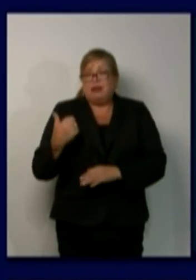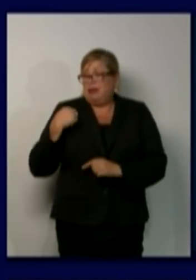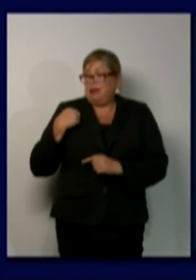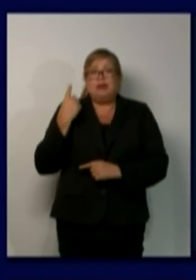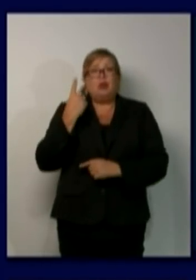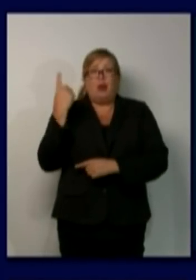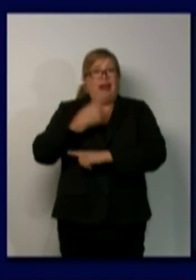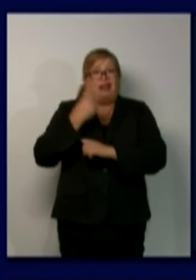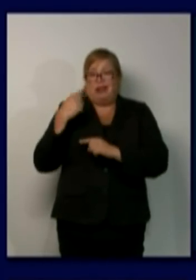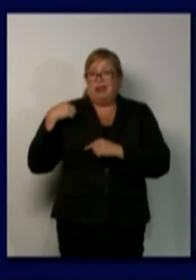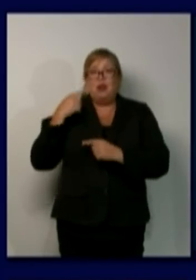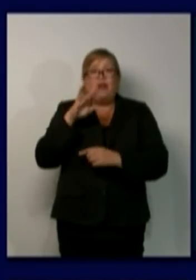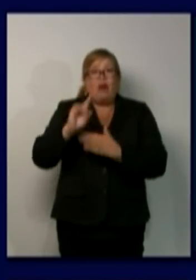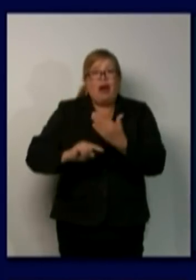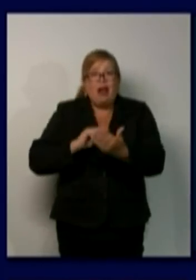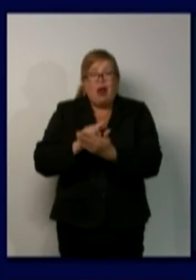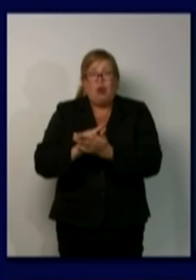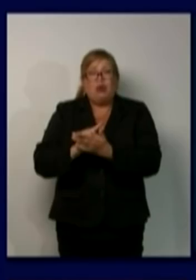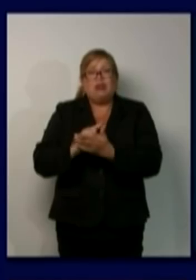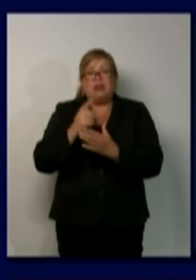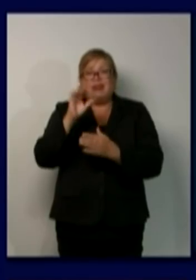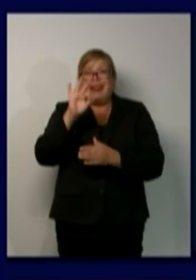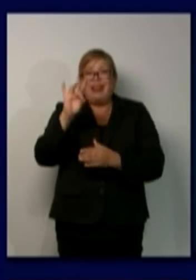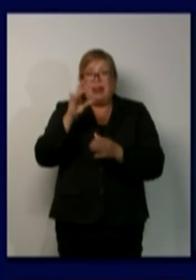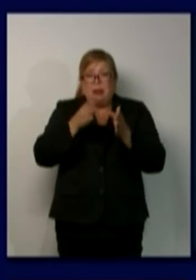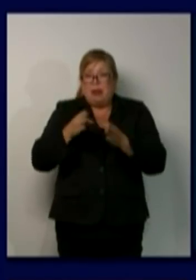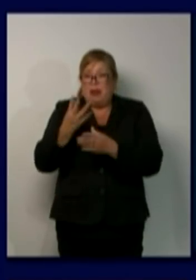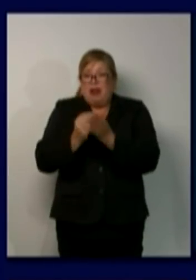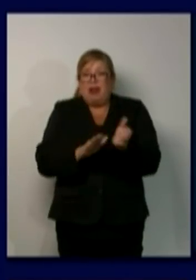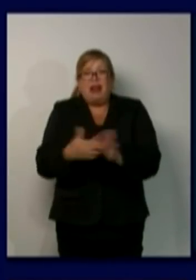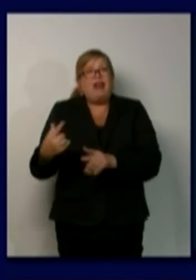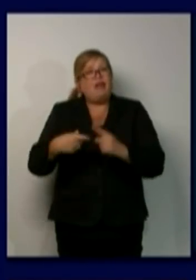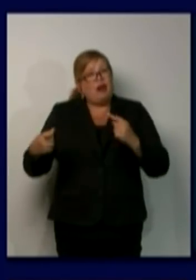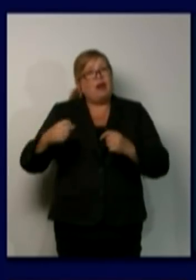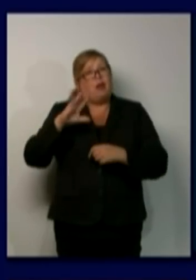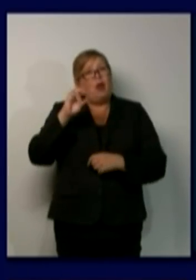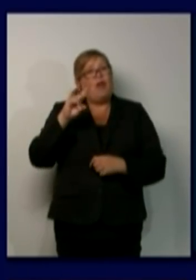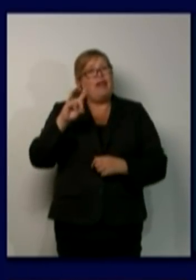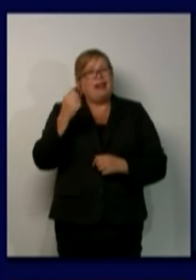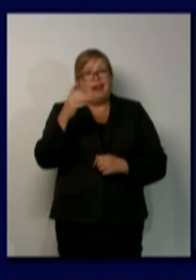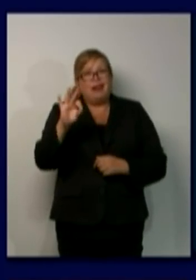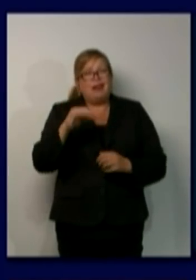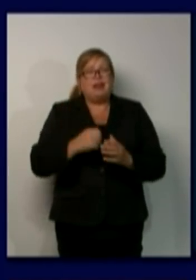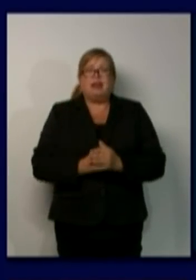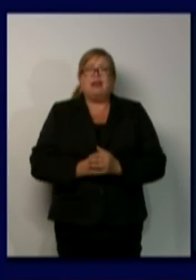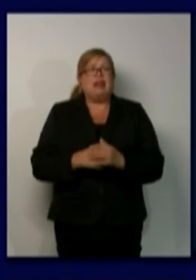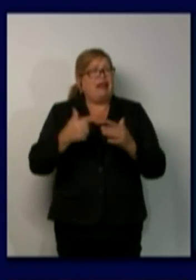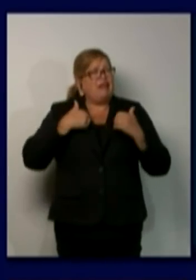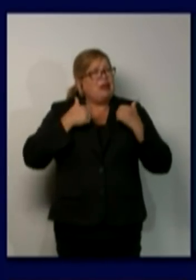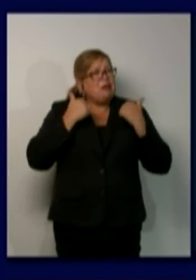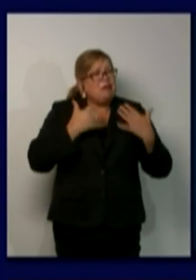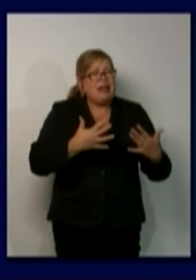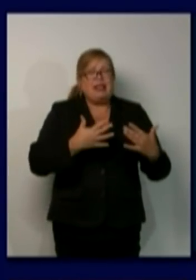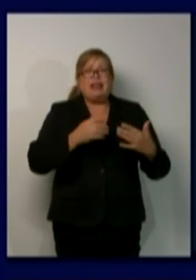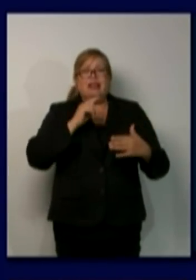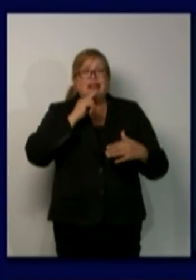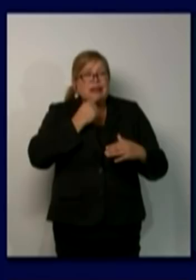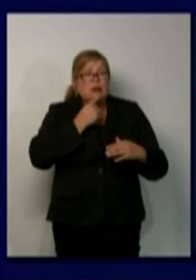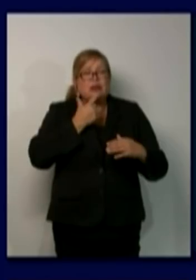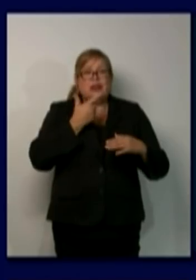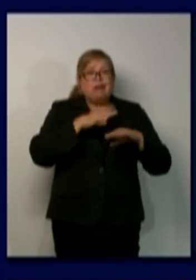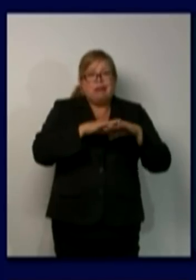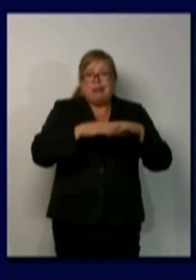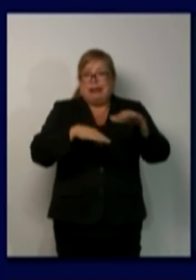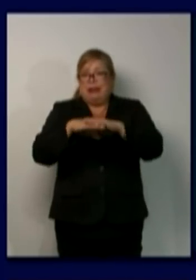24 hours related to COVID-19. These competing and confounding and compounding